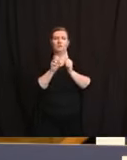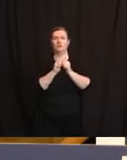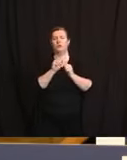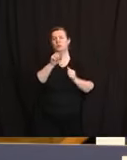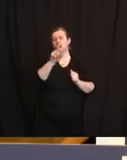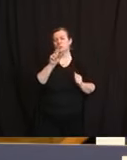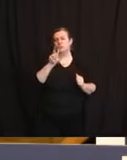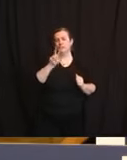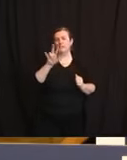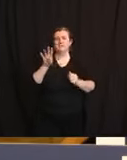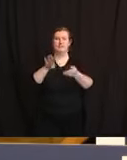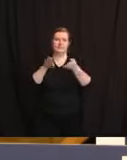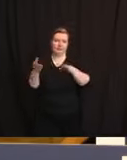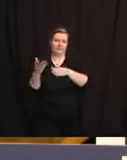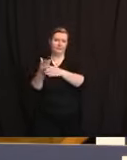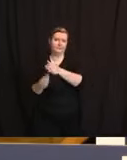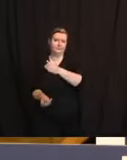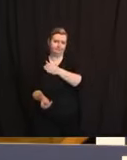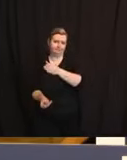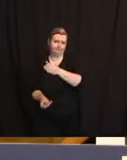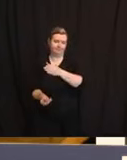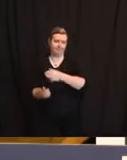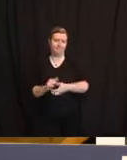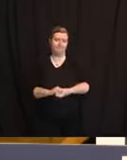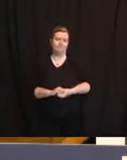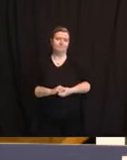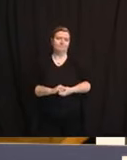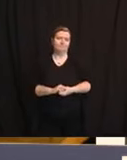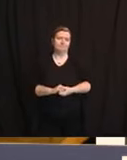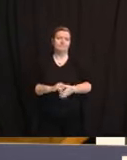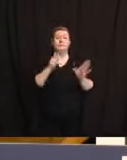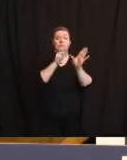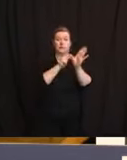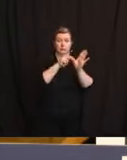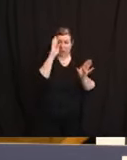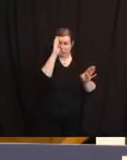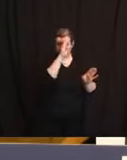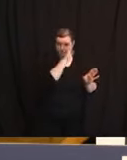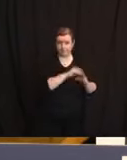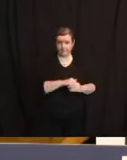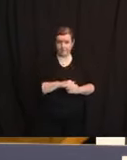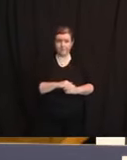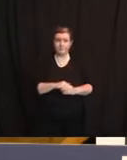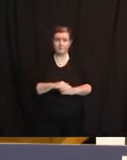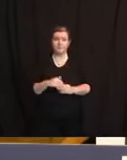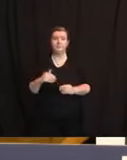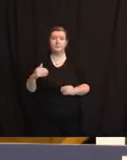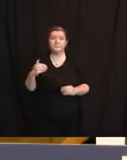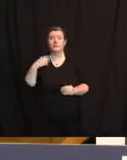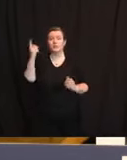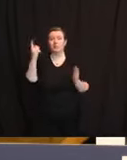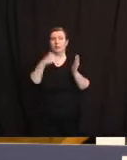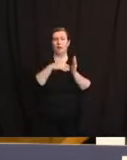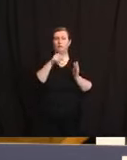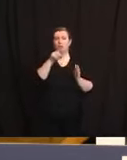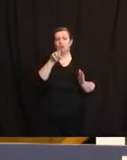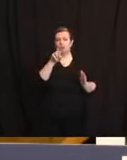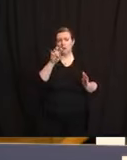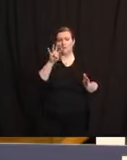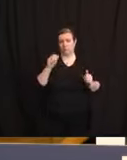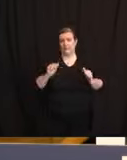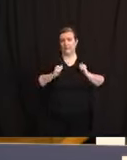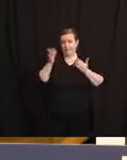our residents. At our psychiatric hospitals, with a census of 1,240, we are reporting